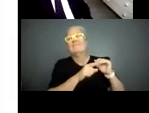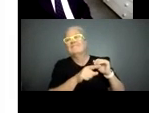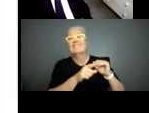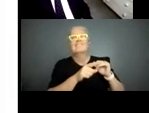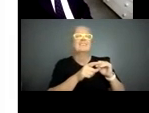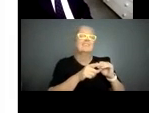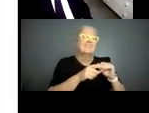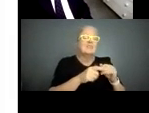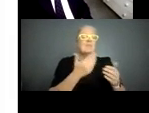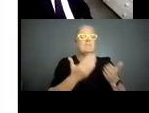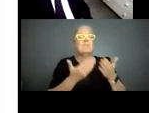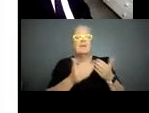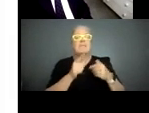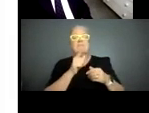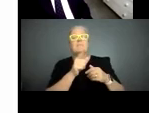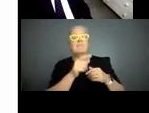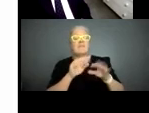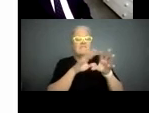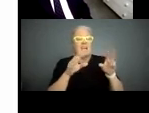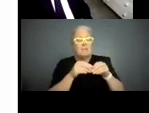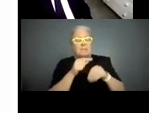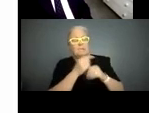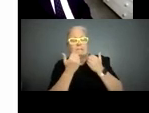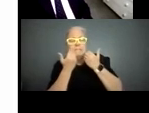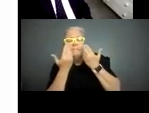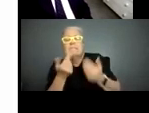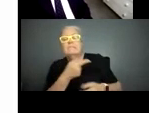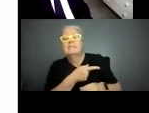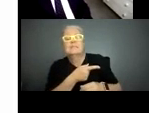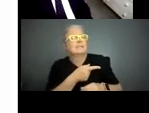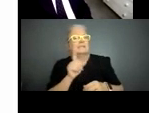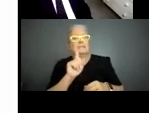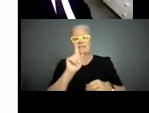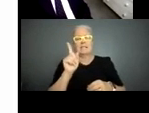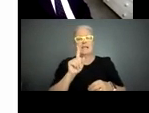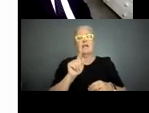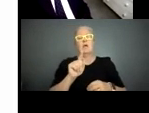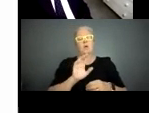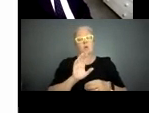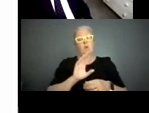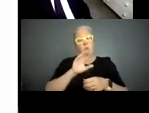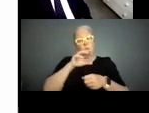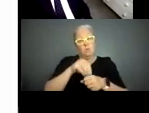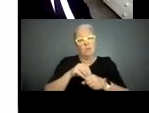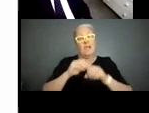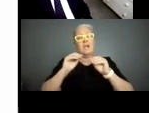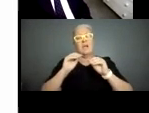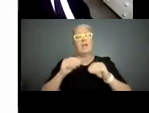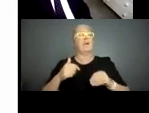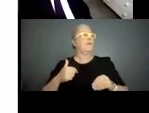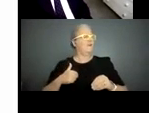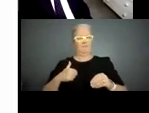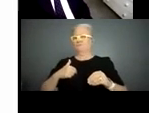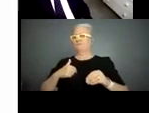shy about them. Now, with this inclusive education, they feel as the part of the community.